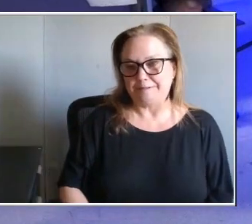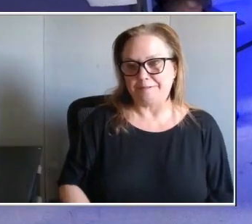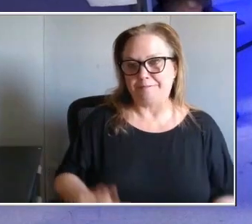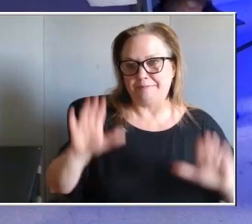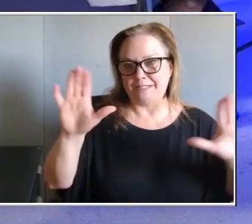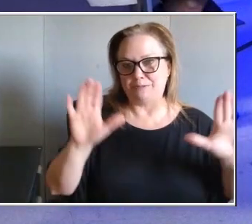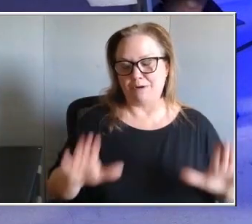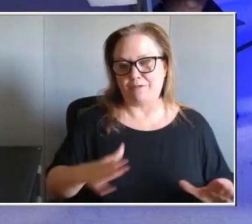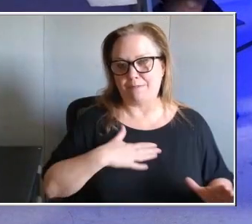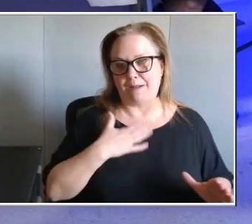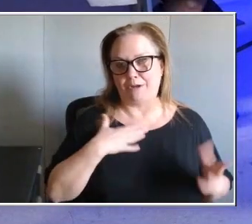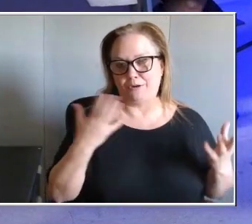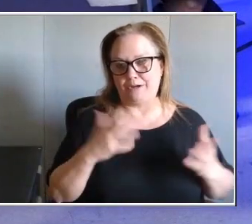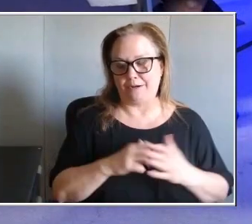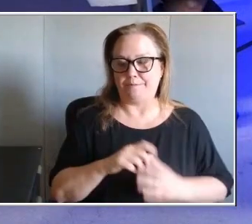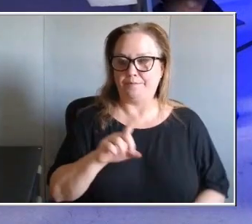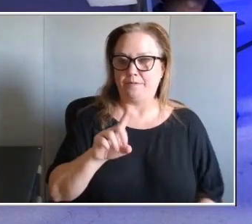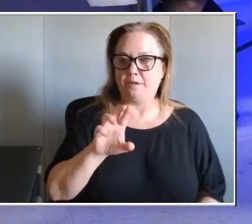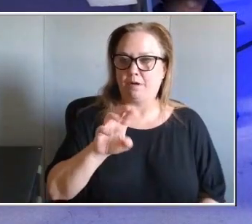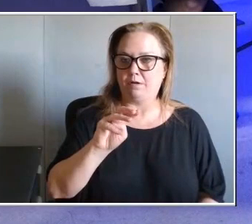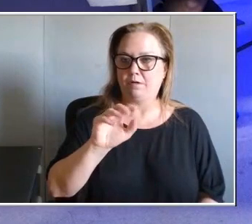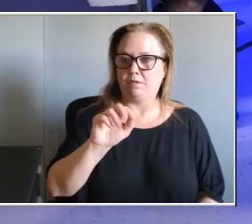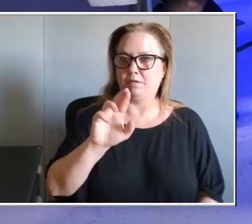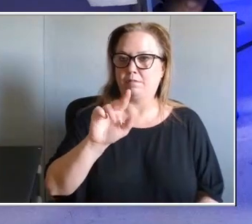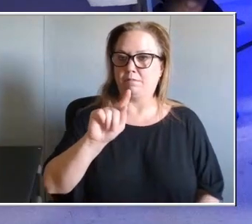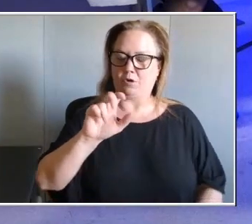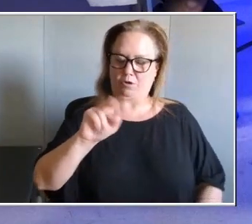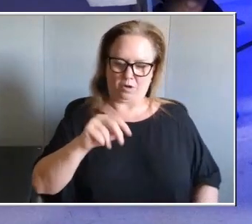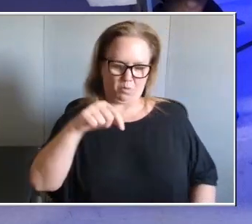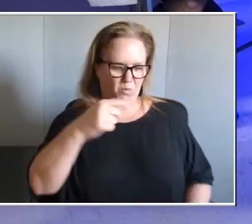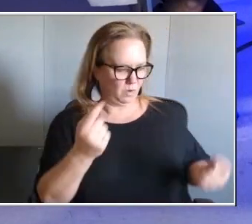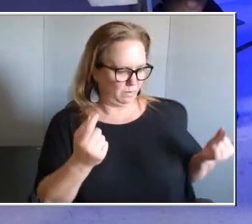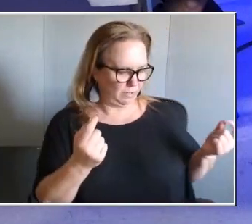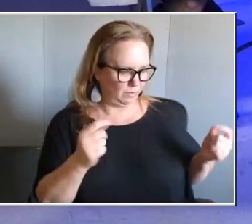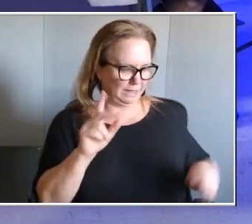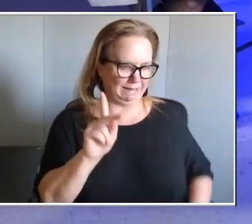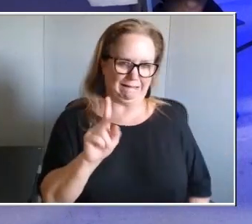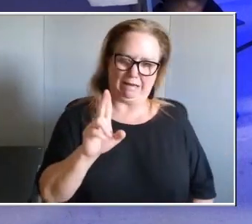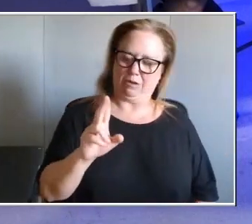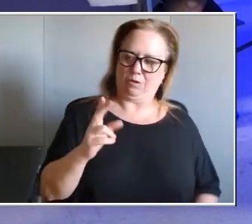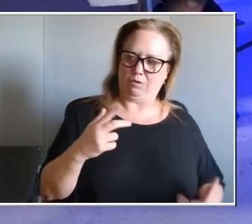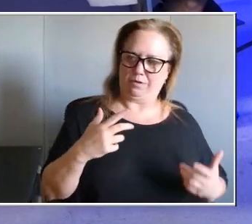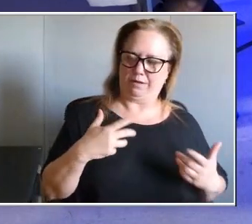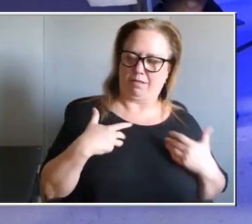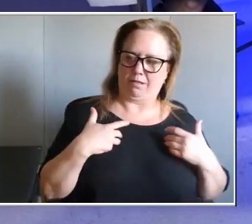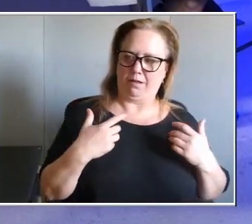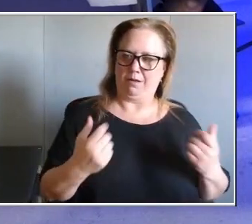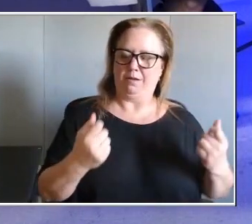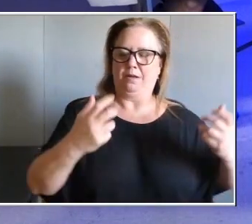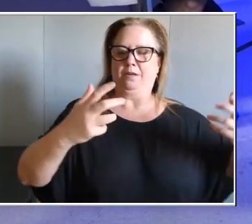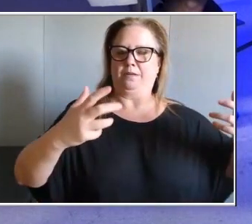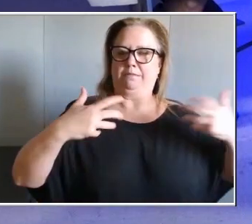do that. So Dr. Martin, what are we doing for patients here at the health system to help overcome some of the things that Dr.